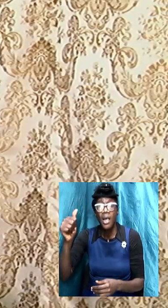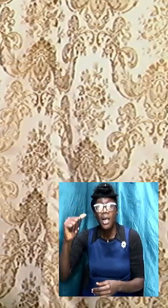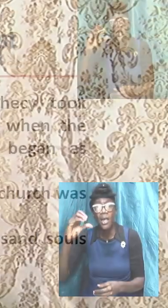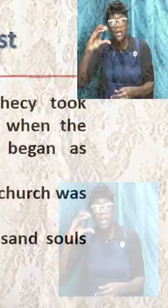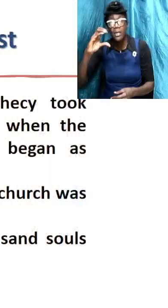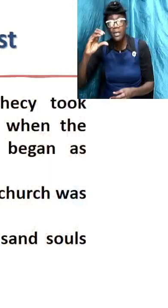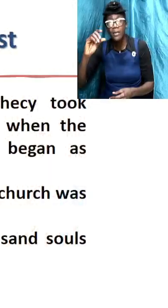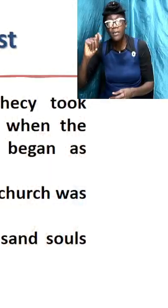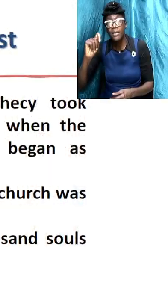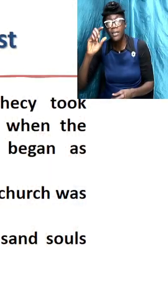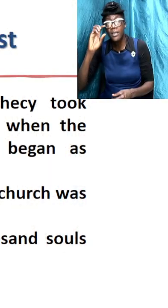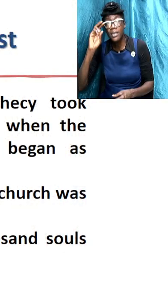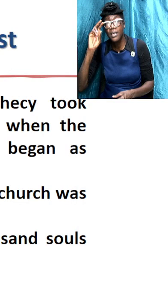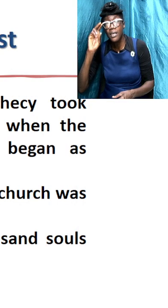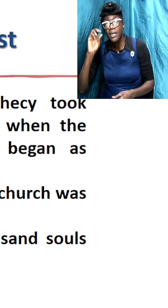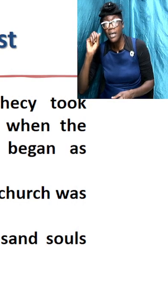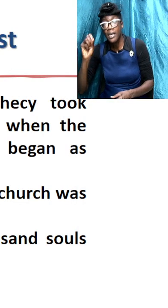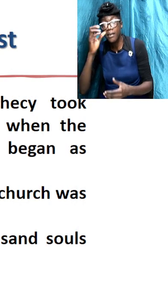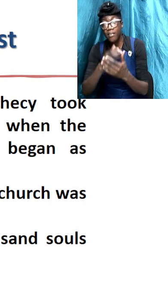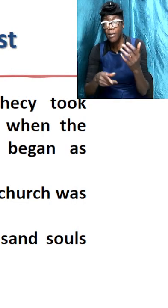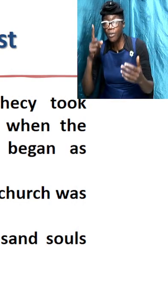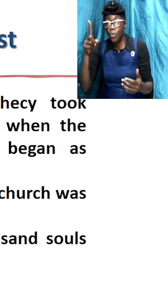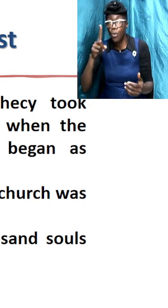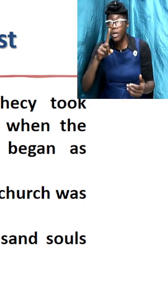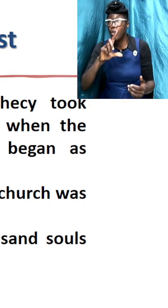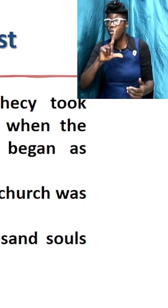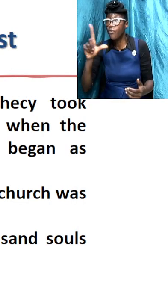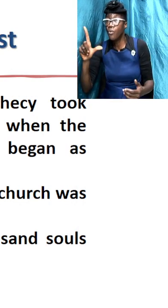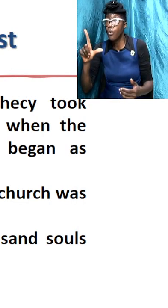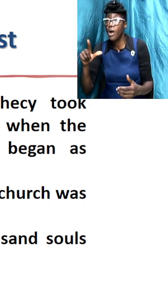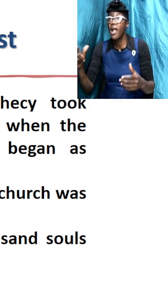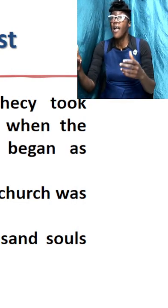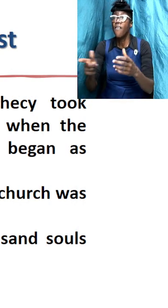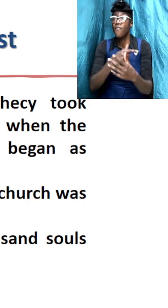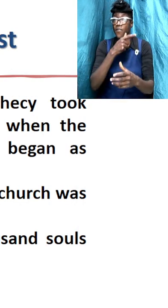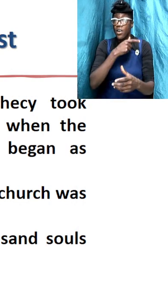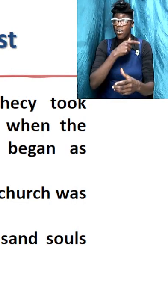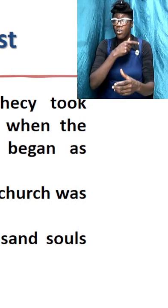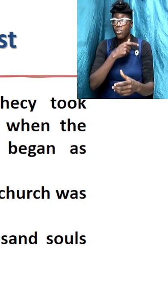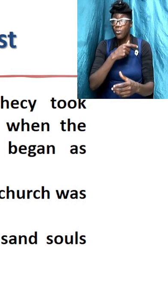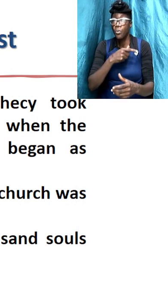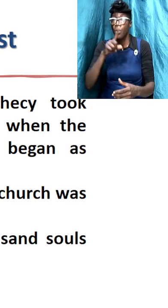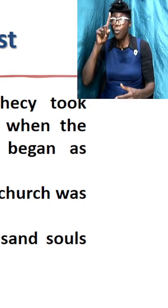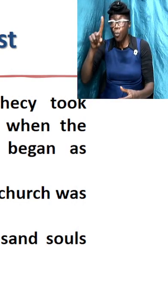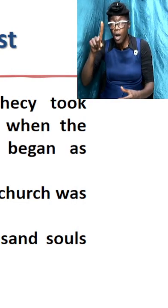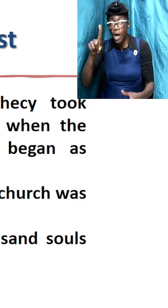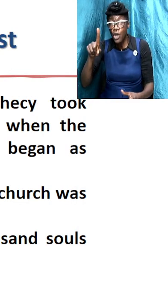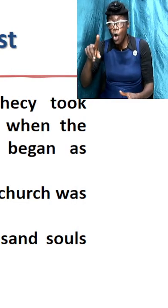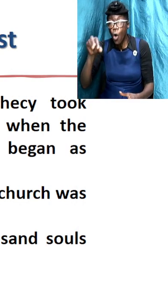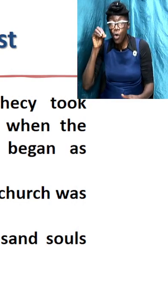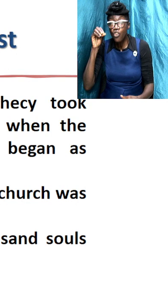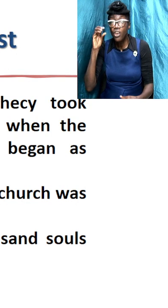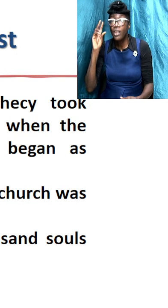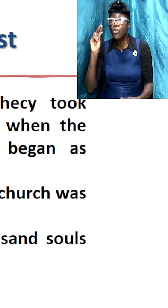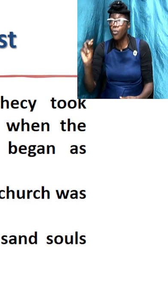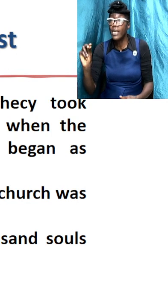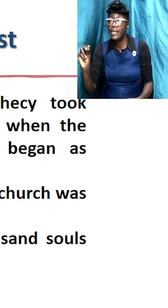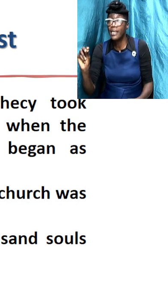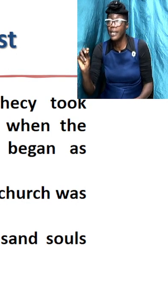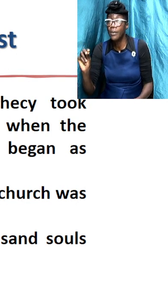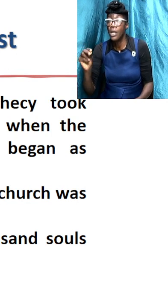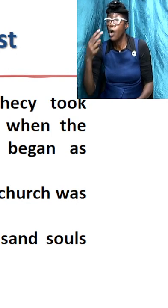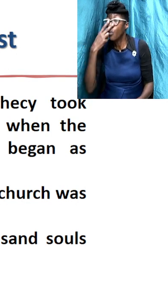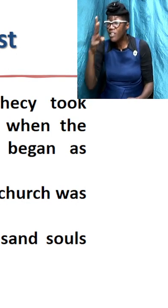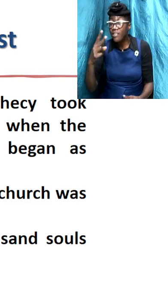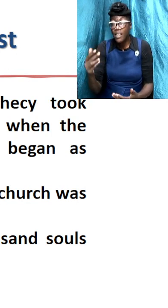of saints in the church was about 120, and it increased to about 3,000 souls. So we realized that there were some things that were